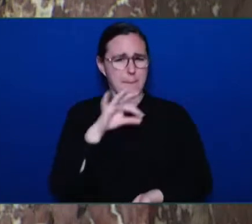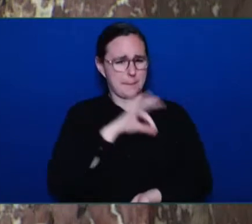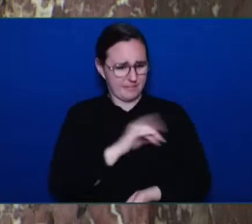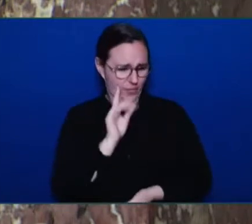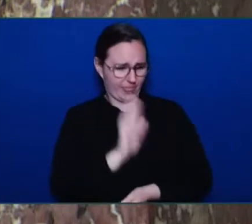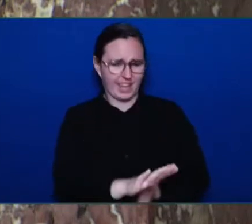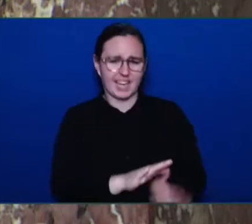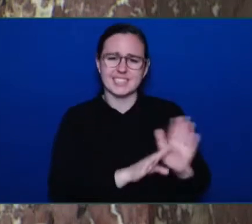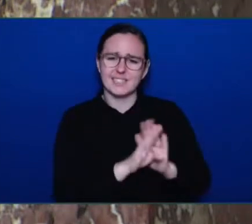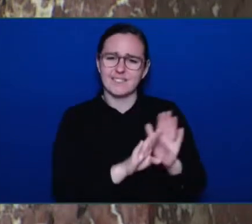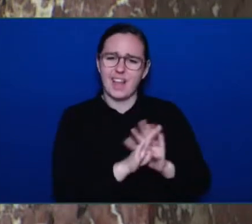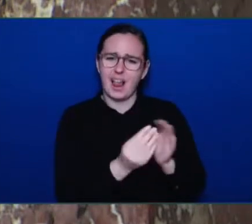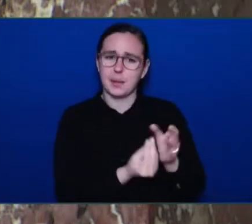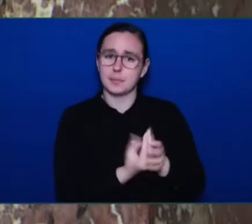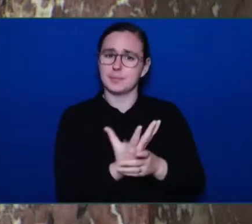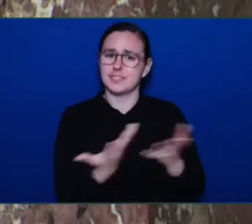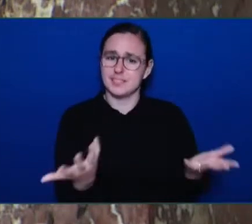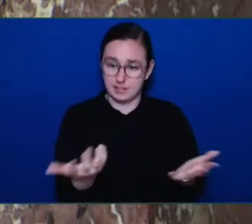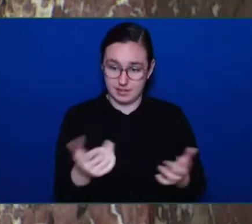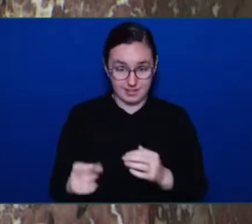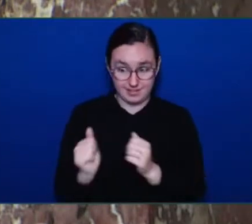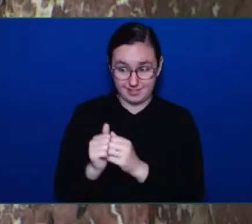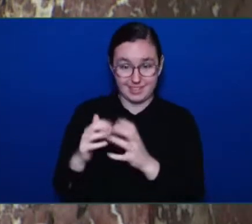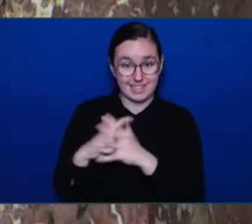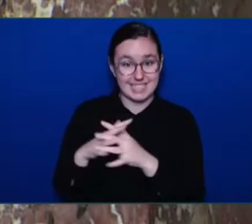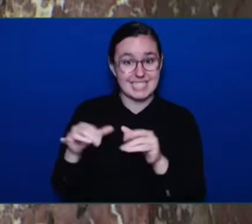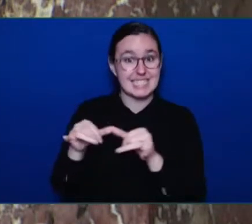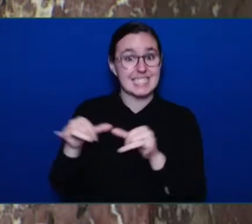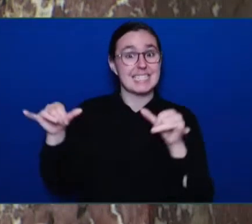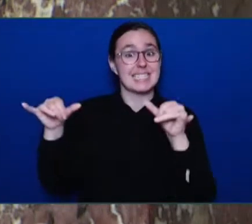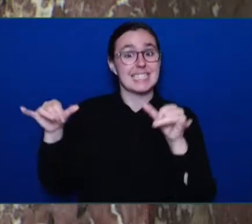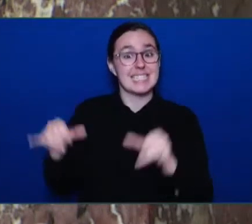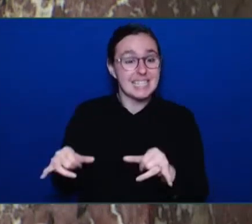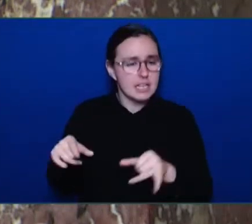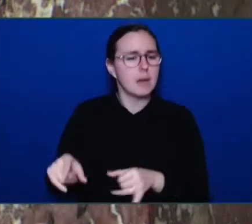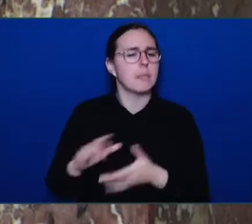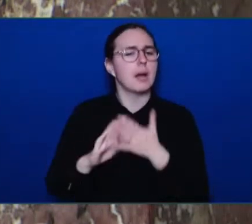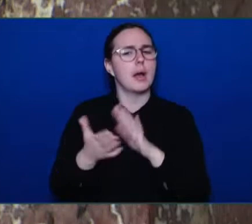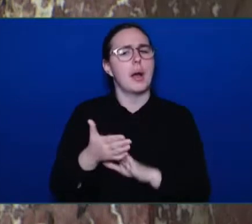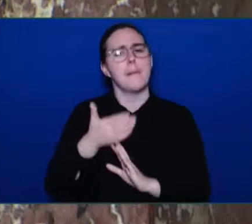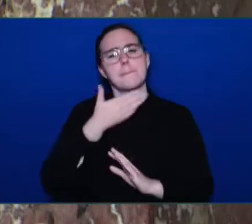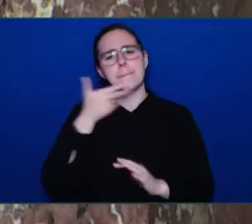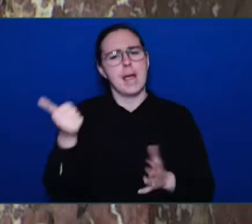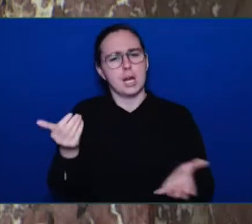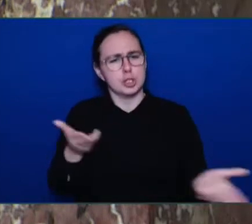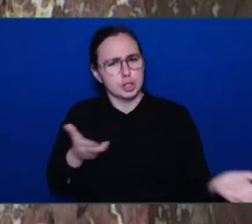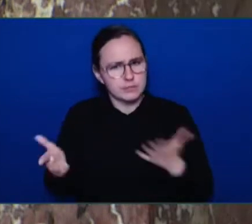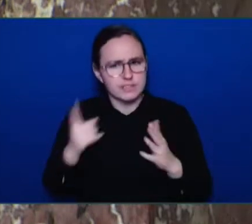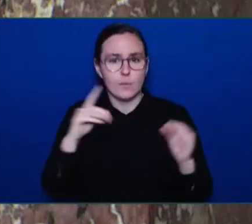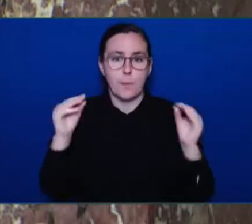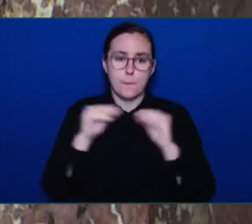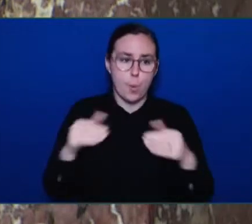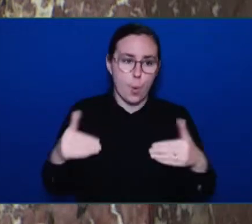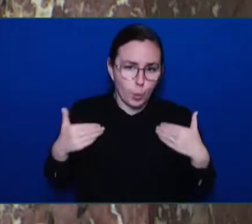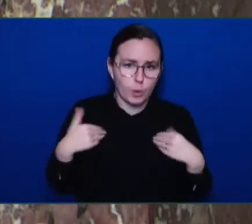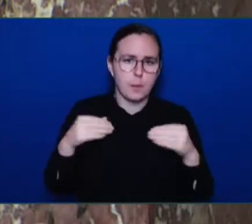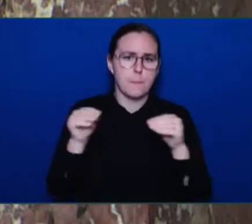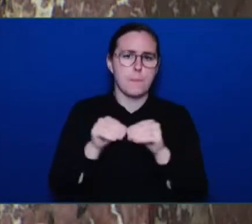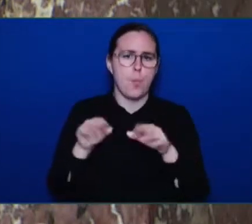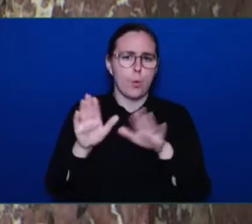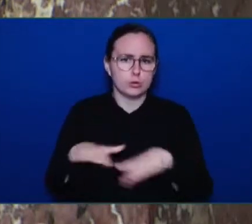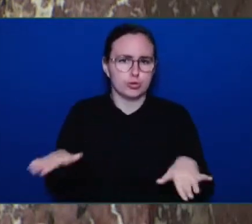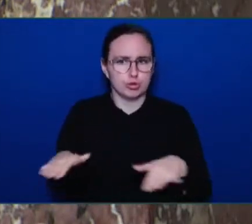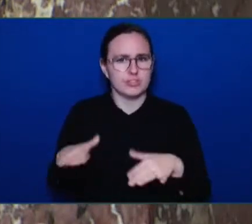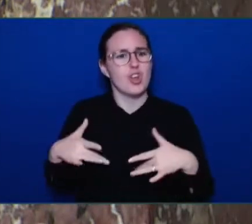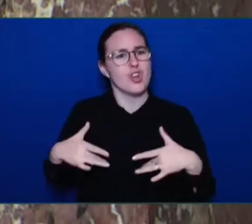more children and youth. It will make services more accessible and earlier in their development, and that will help children and